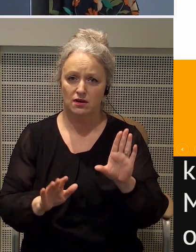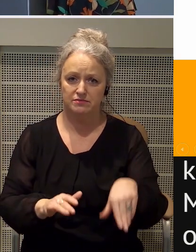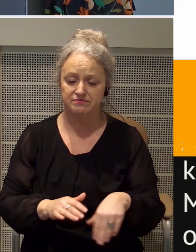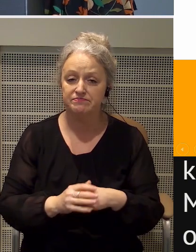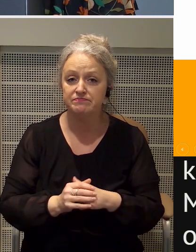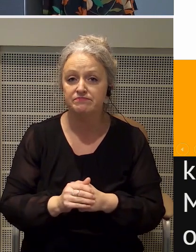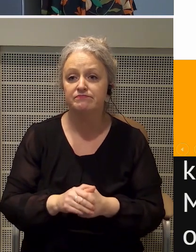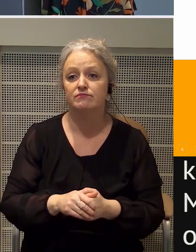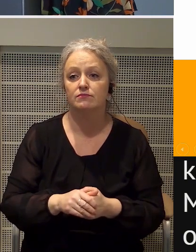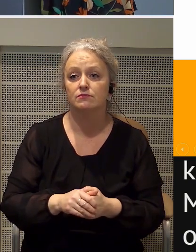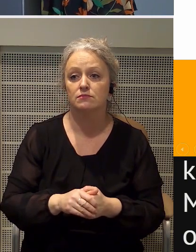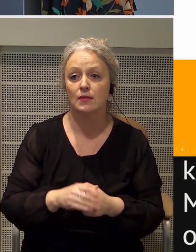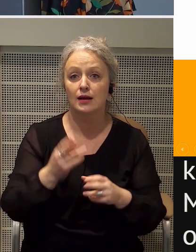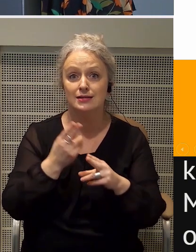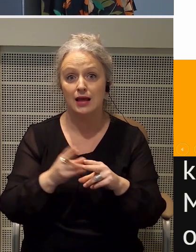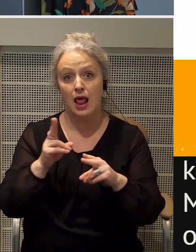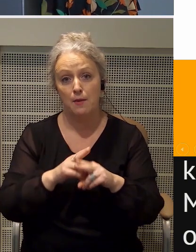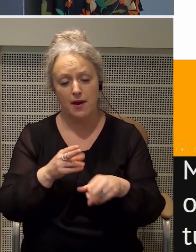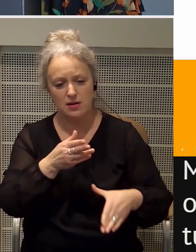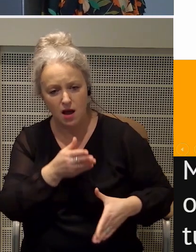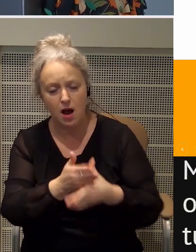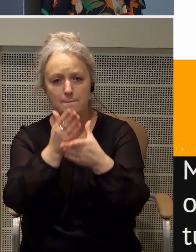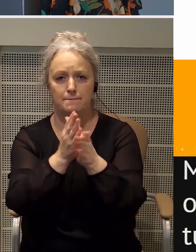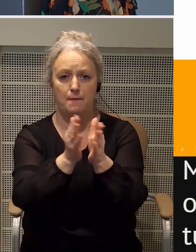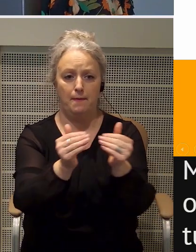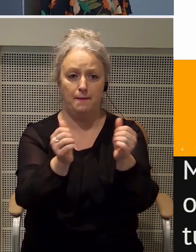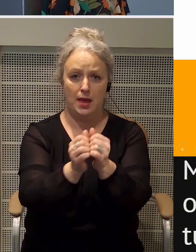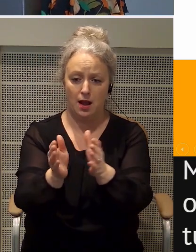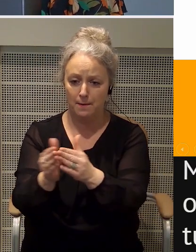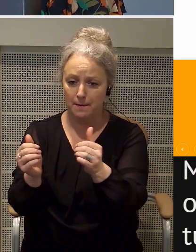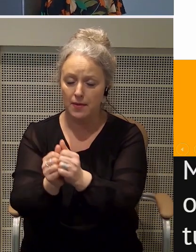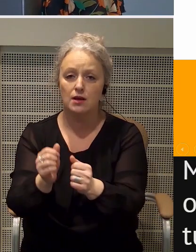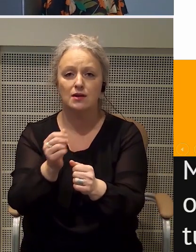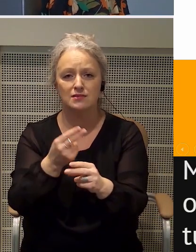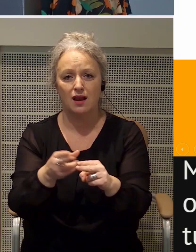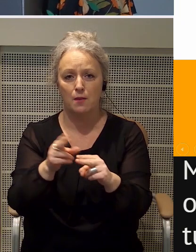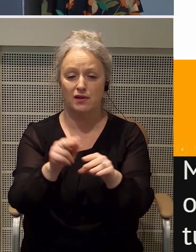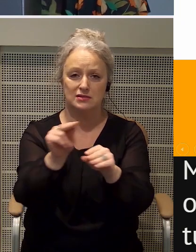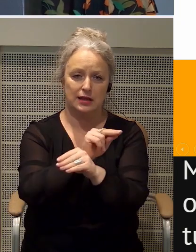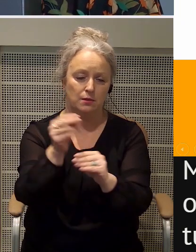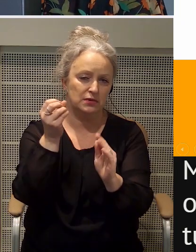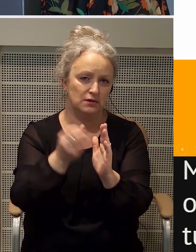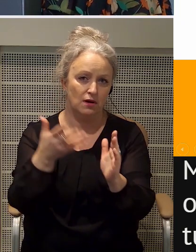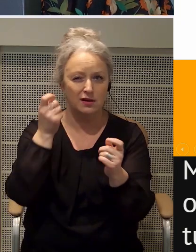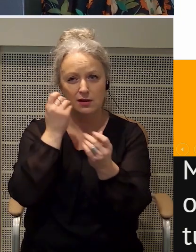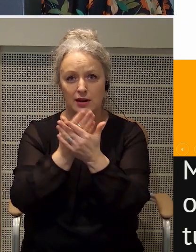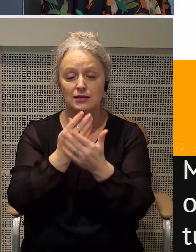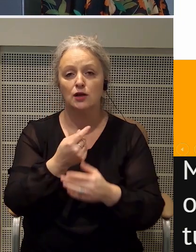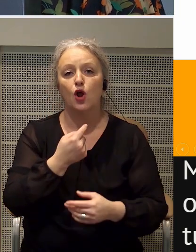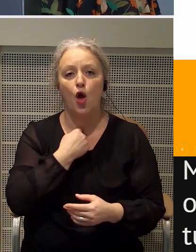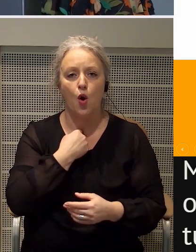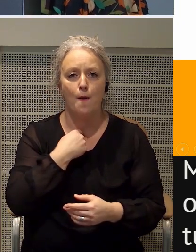side doesn't really meet the needs. So we need to help out the